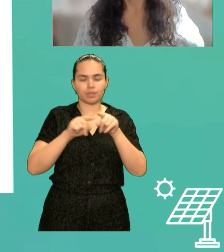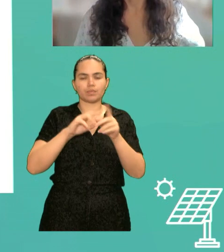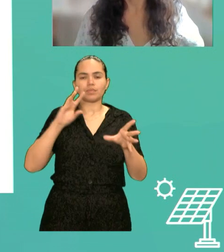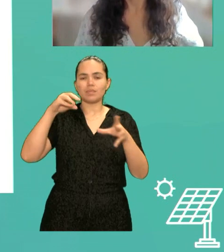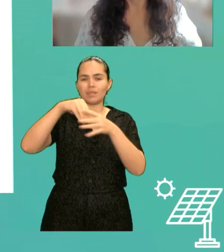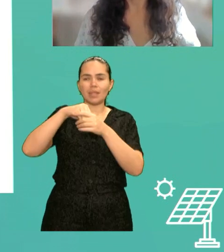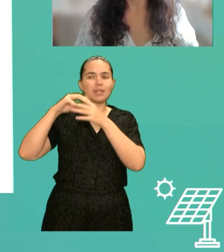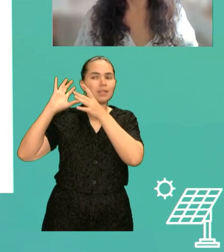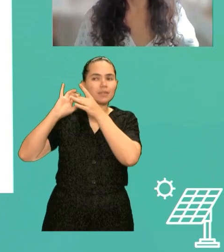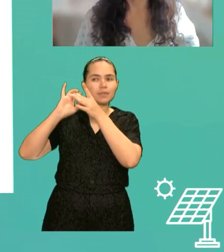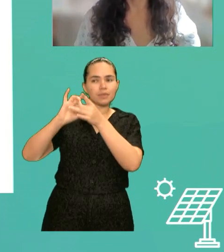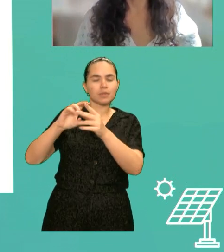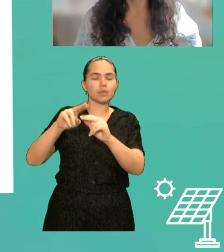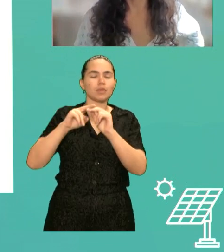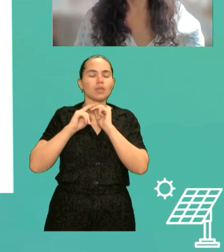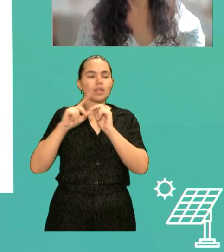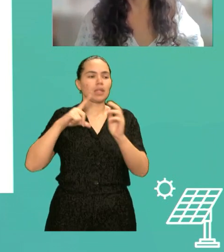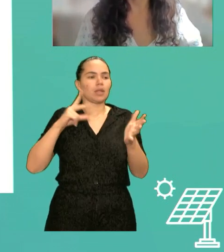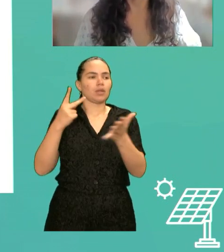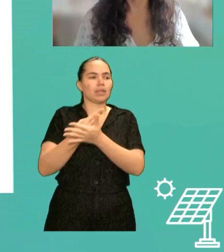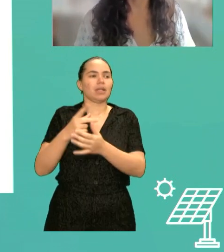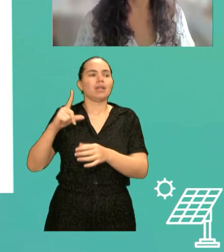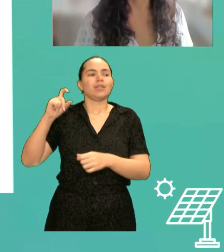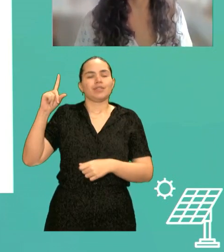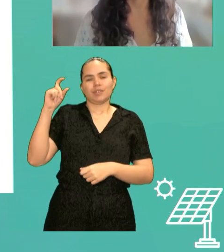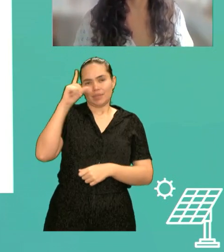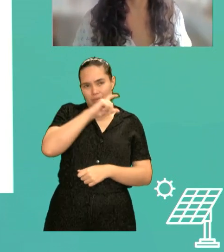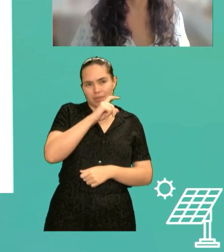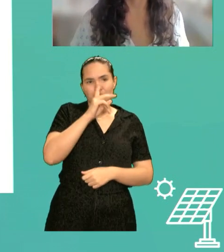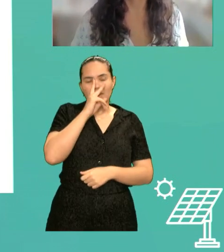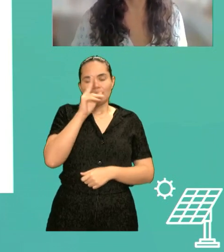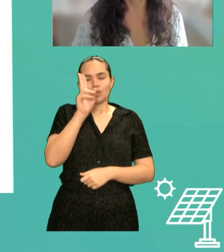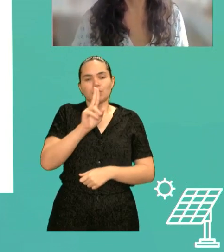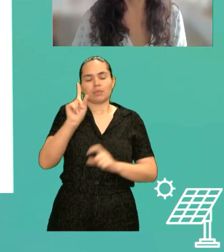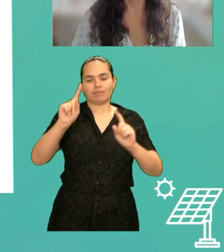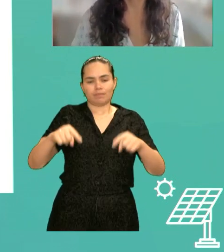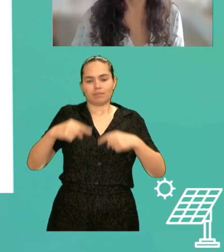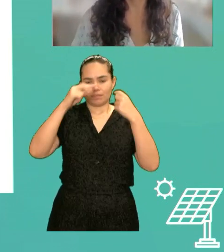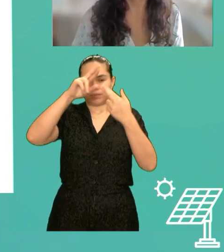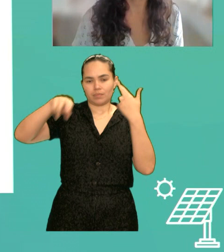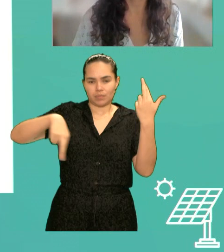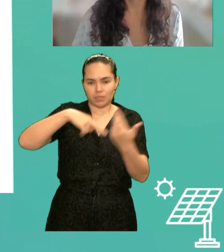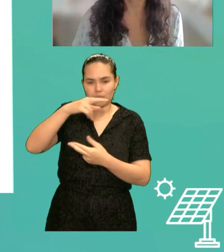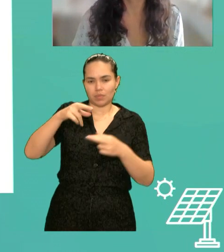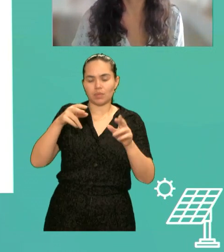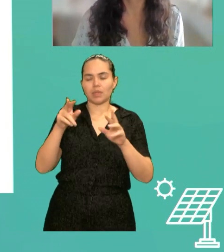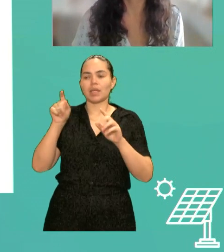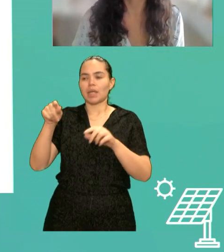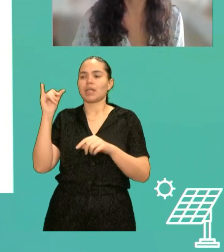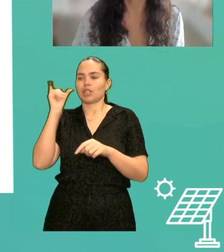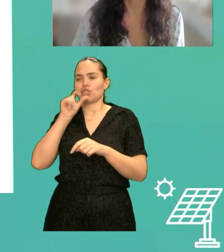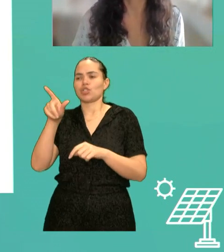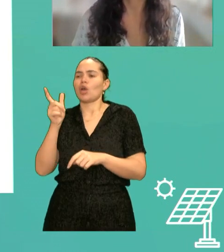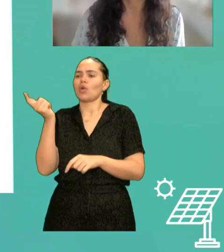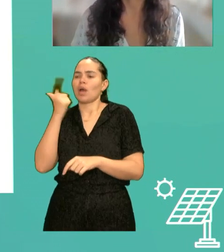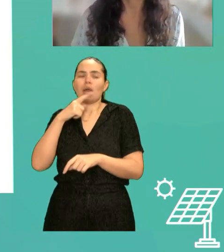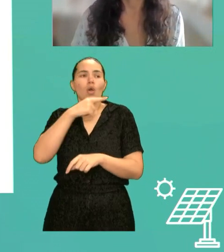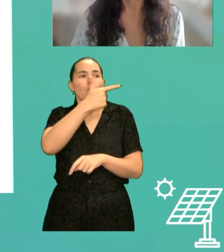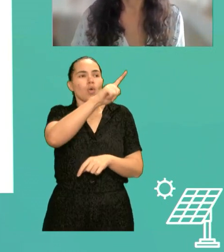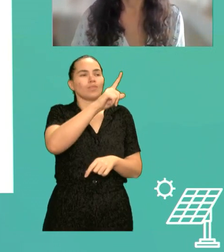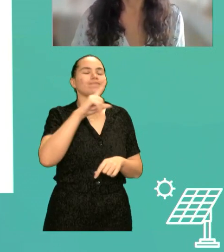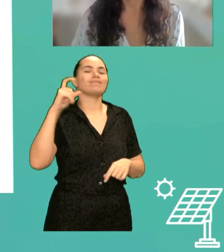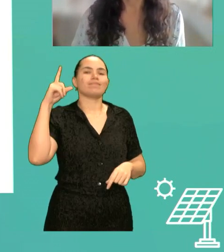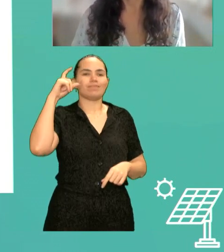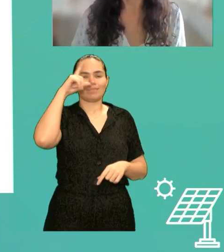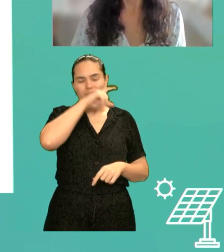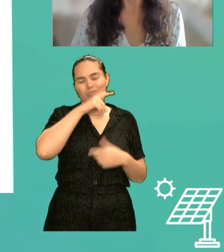difficulty using renewable energies than the electrical sector itself. So